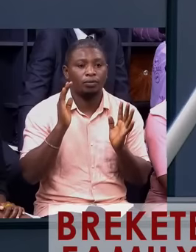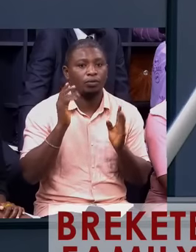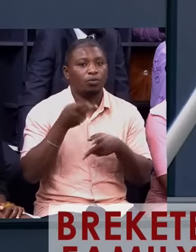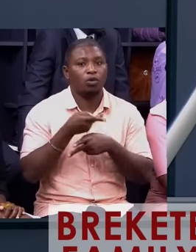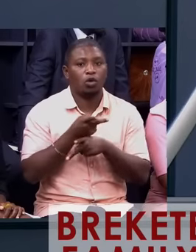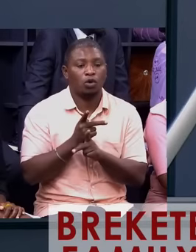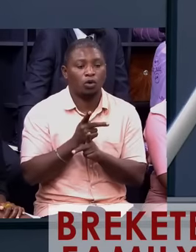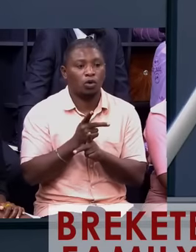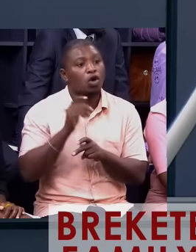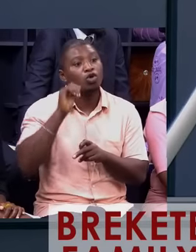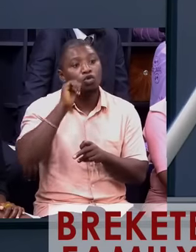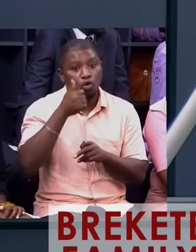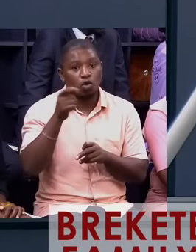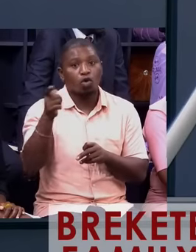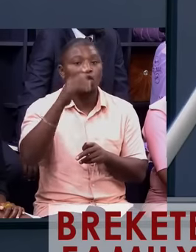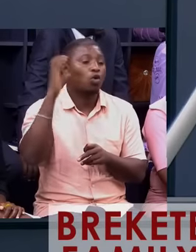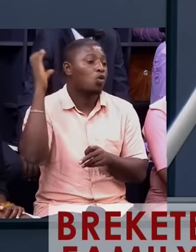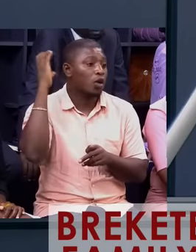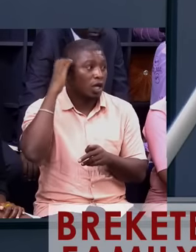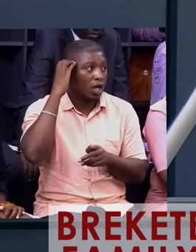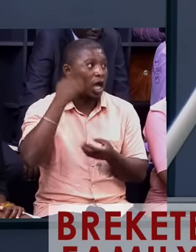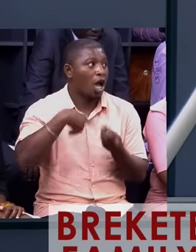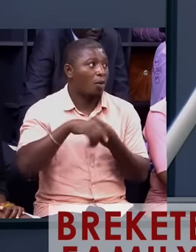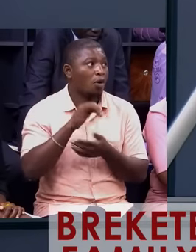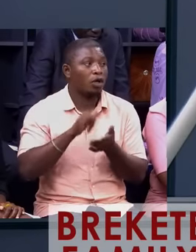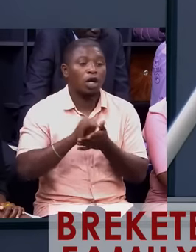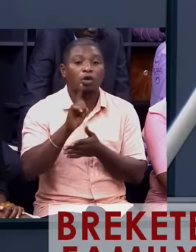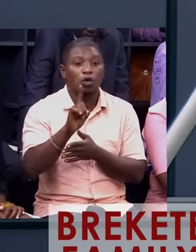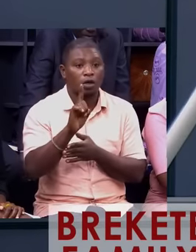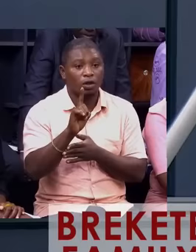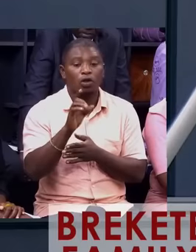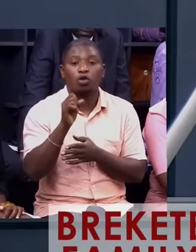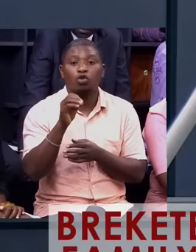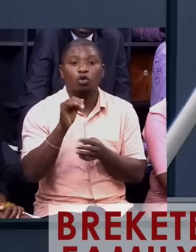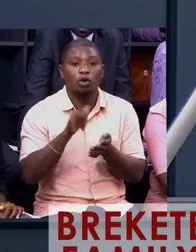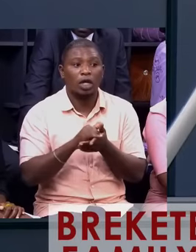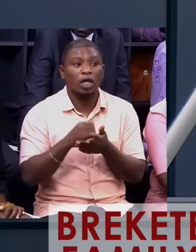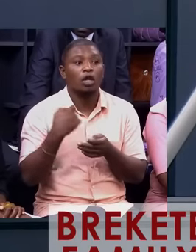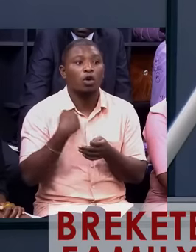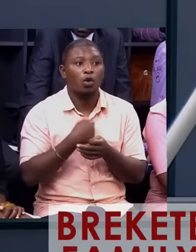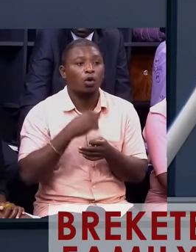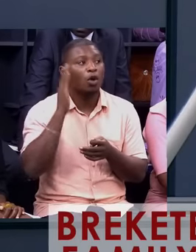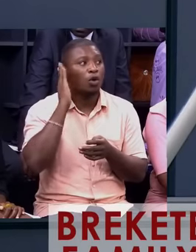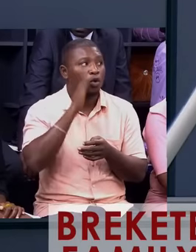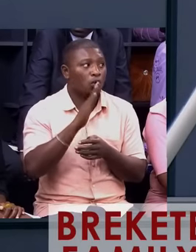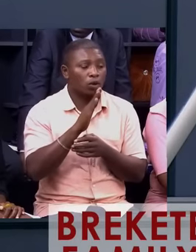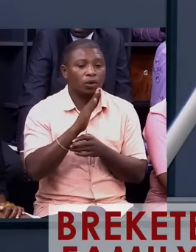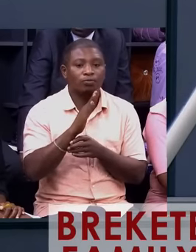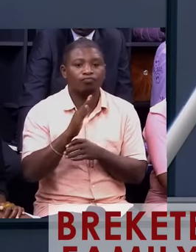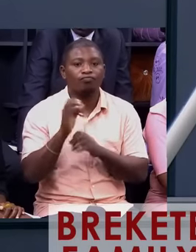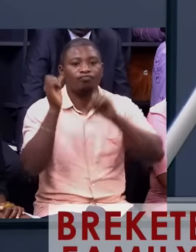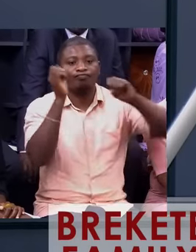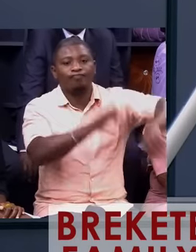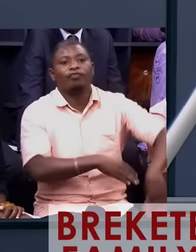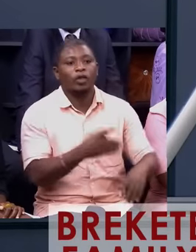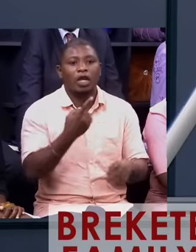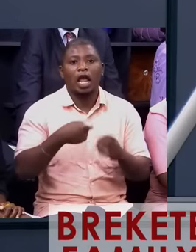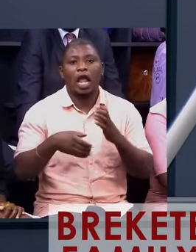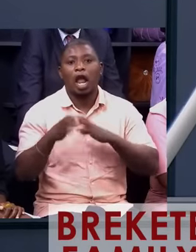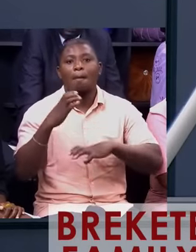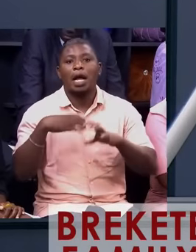Nigerian tomorrow go hear about that one so that we go through way the chemical where we